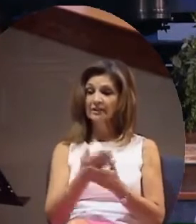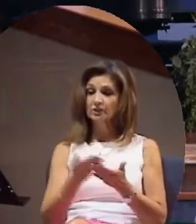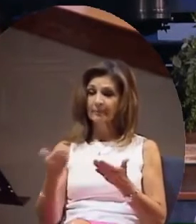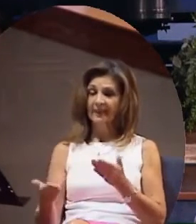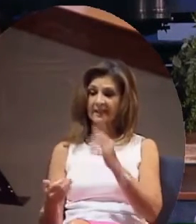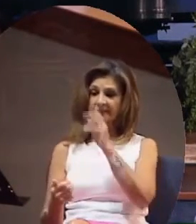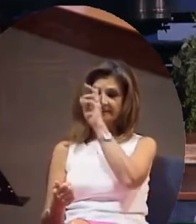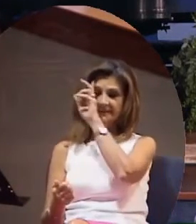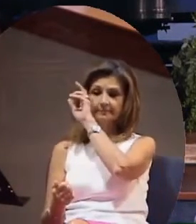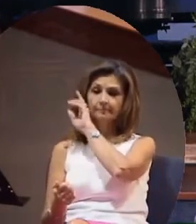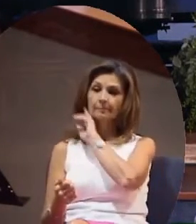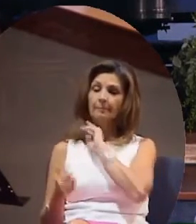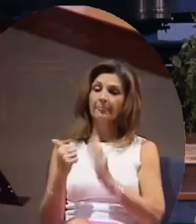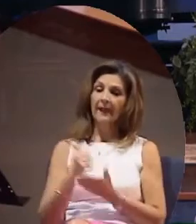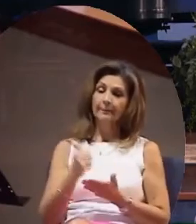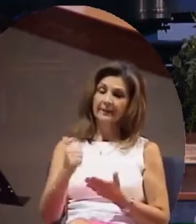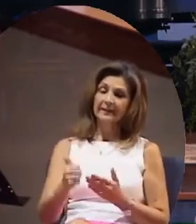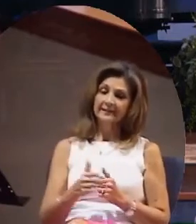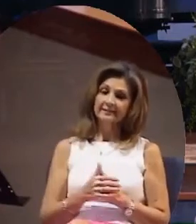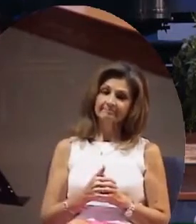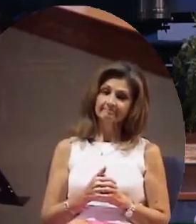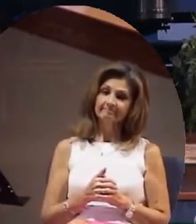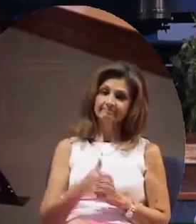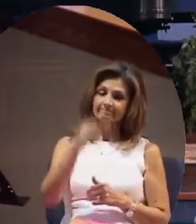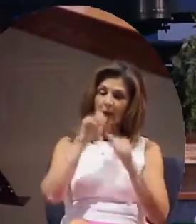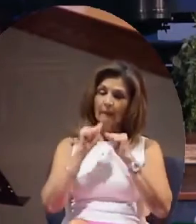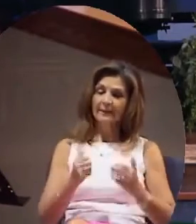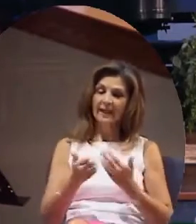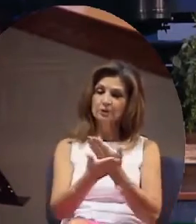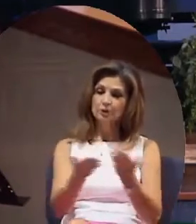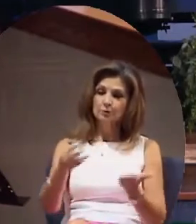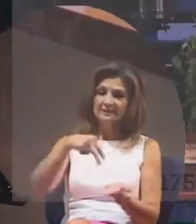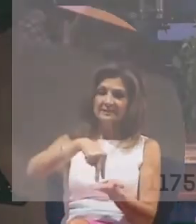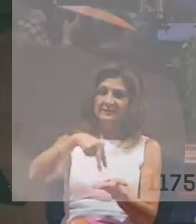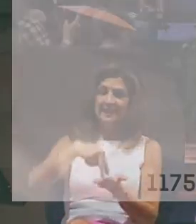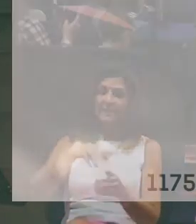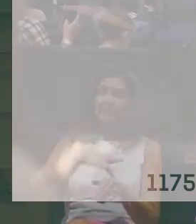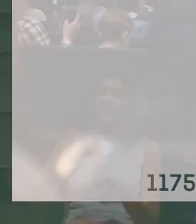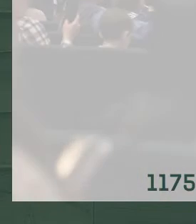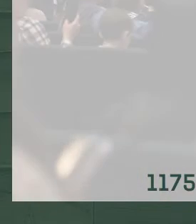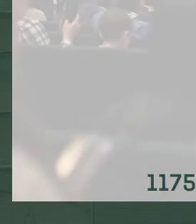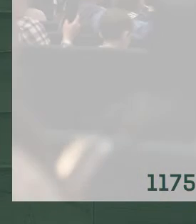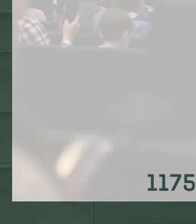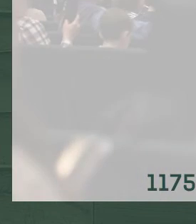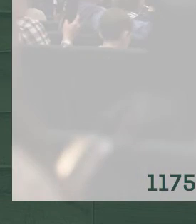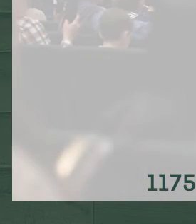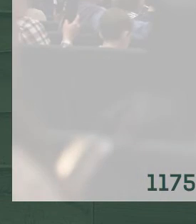Amen. Amen. God bless you, preacher. Would you stand to your feet tonight?